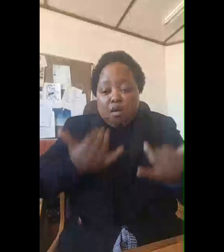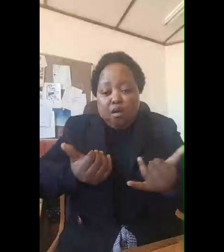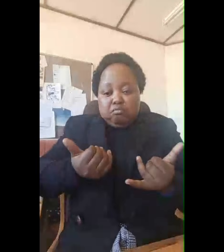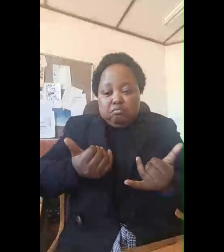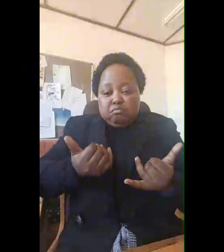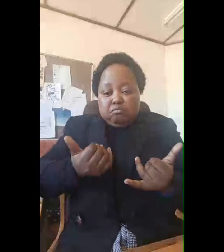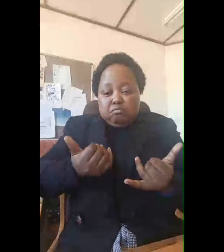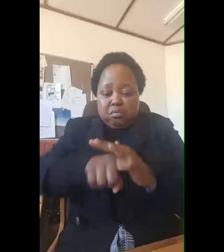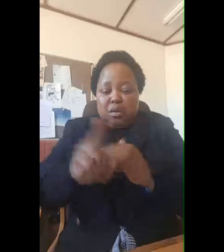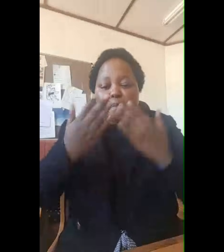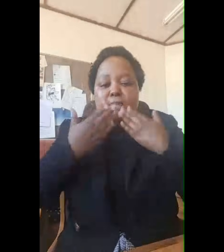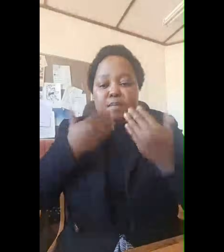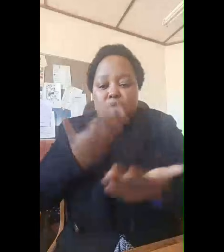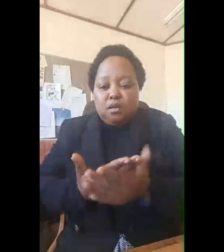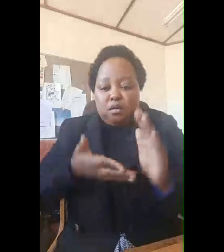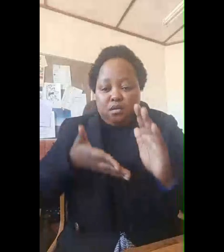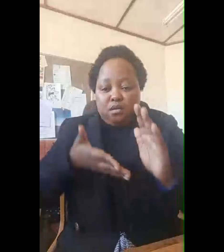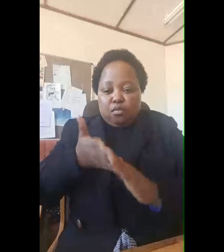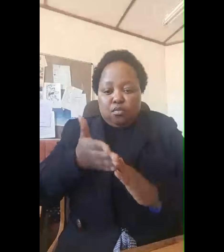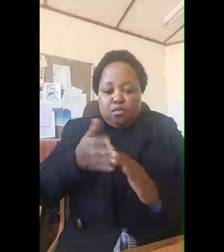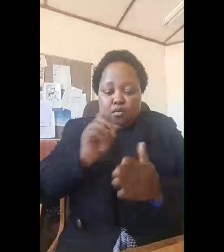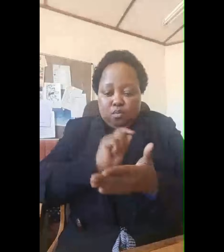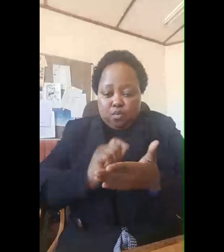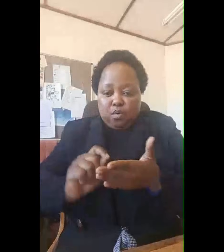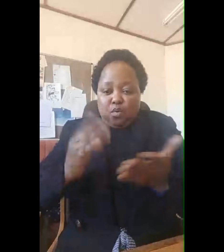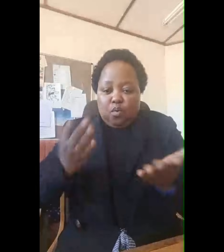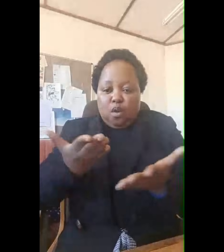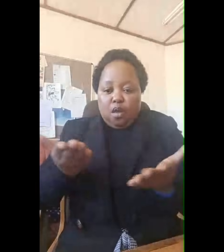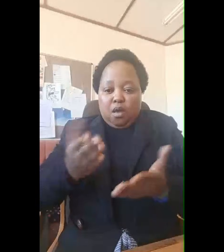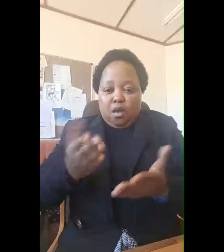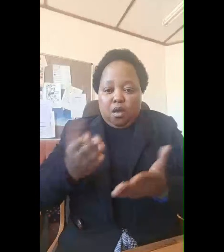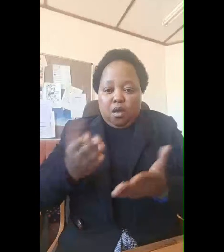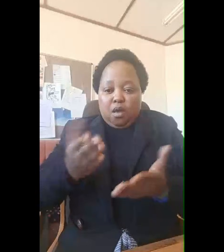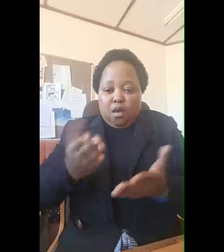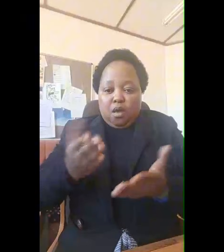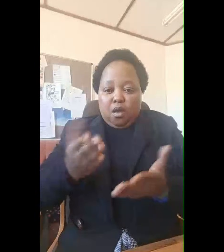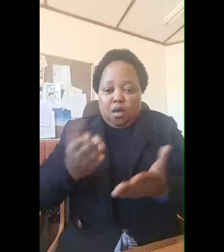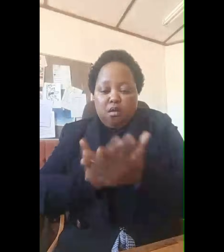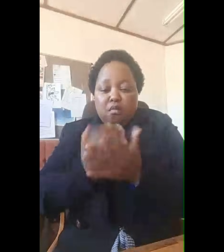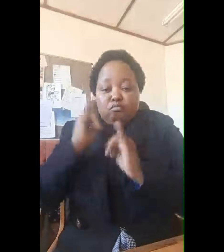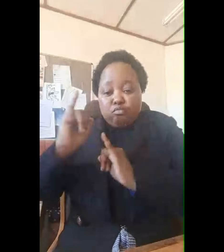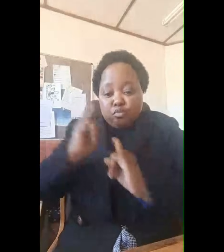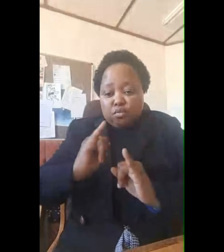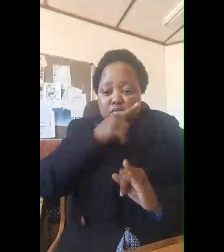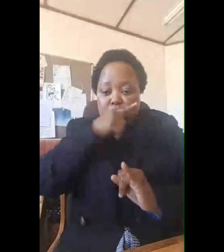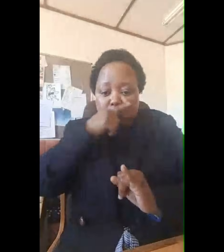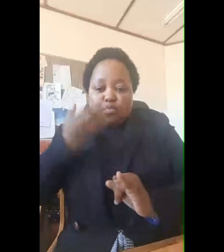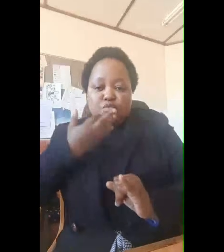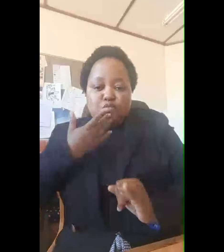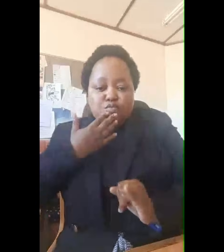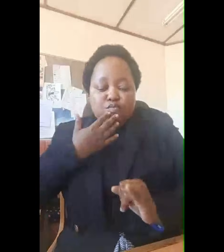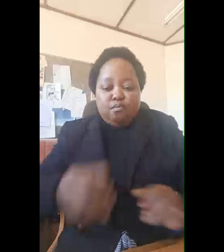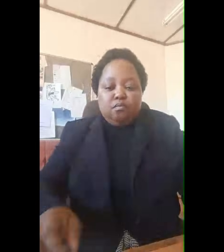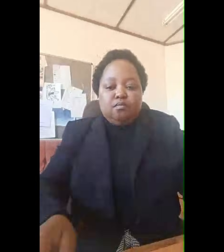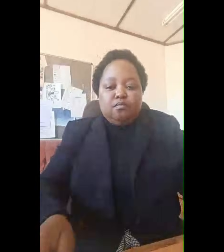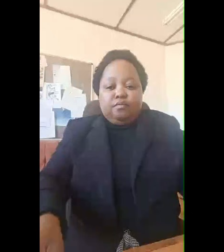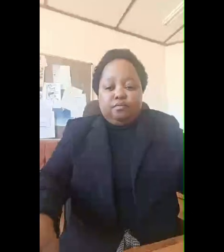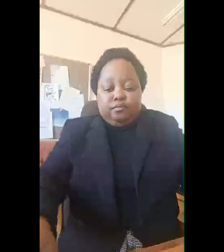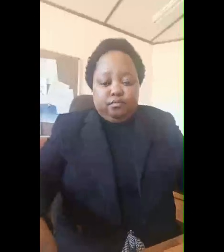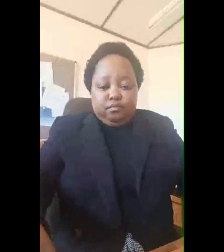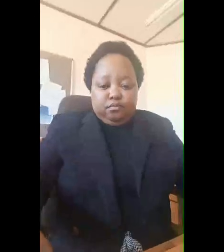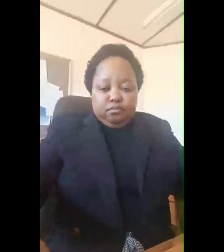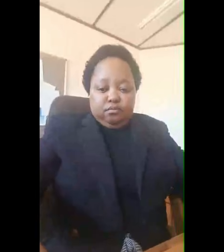chat icon and then introduce yourselves there. Tanya, please go